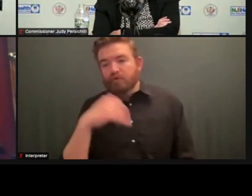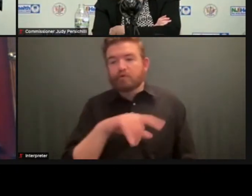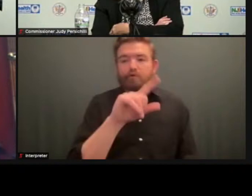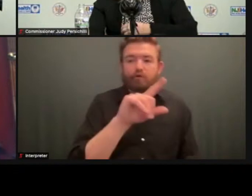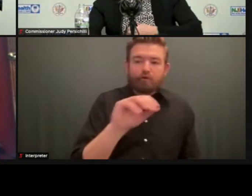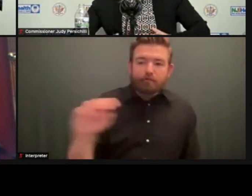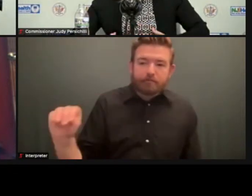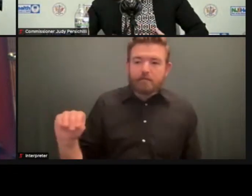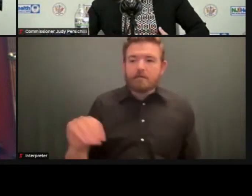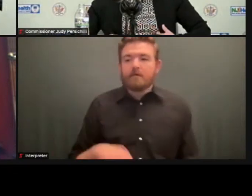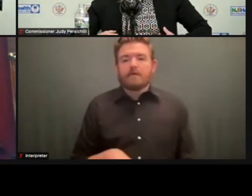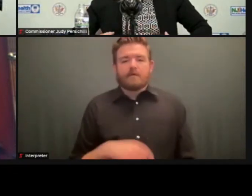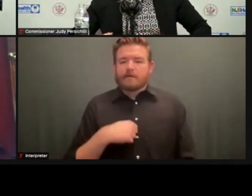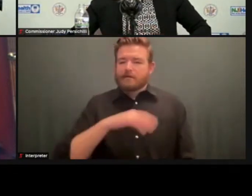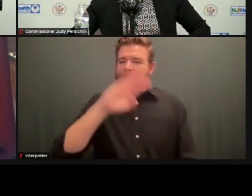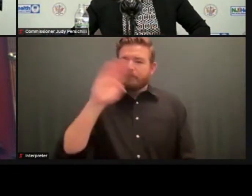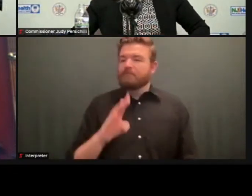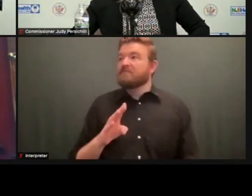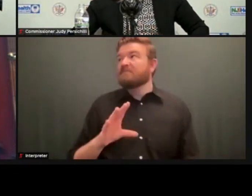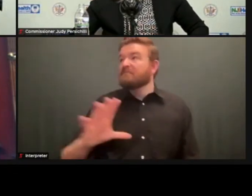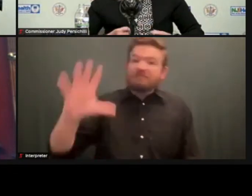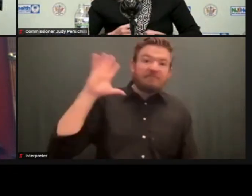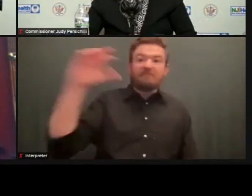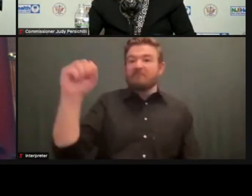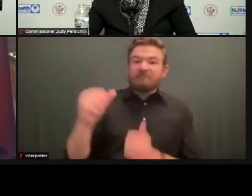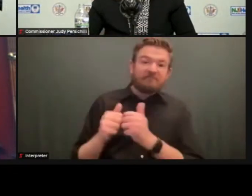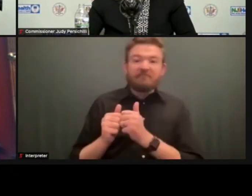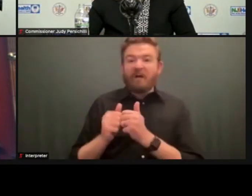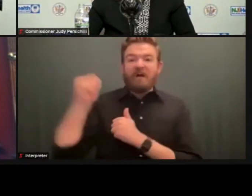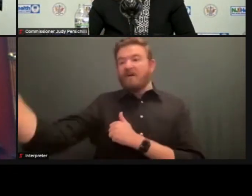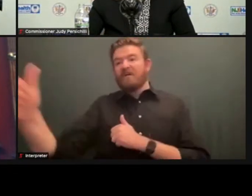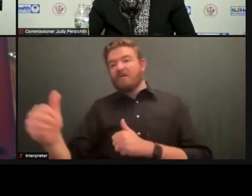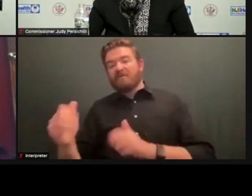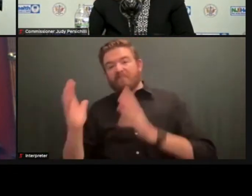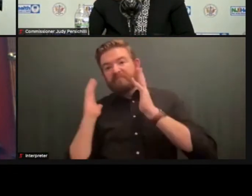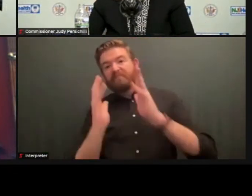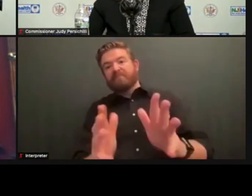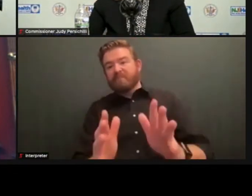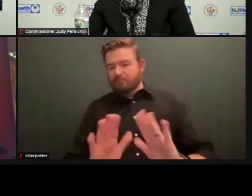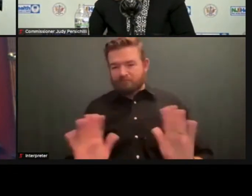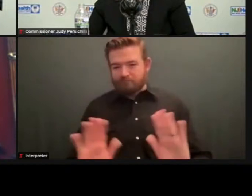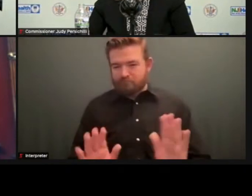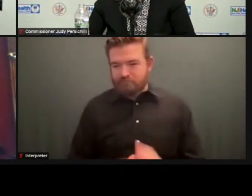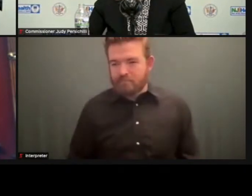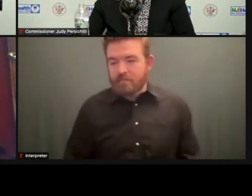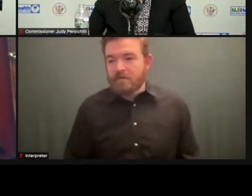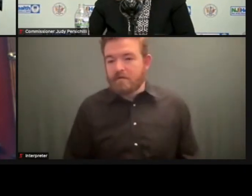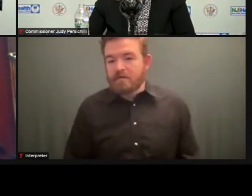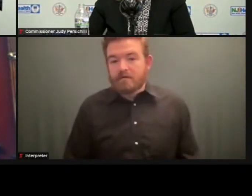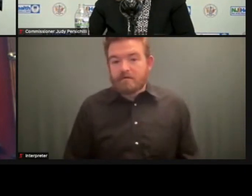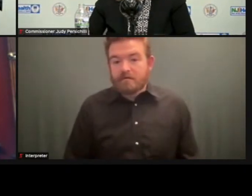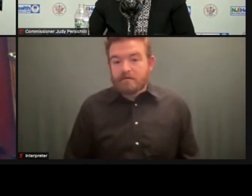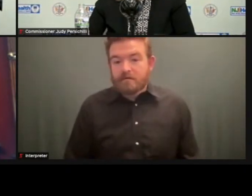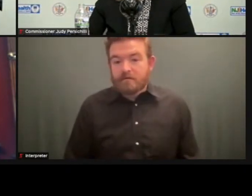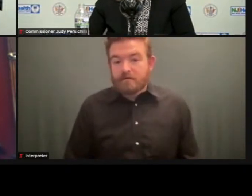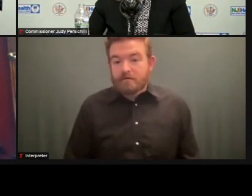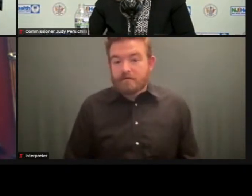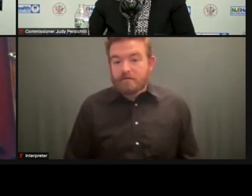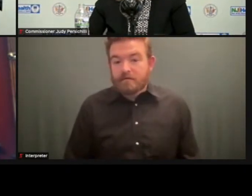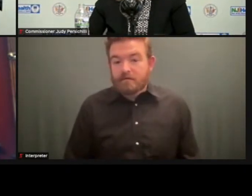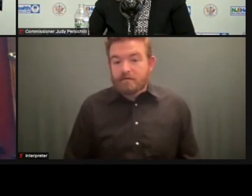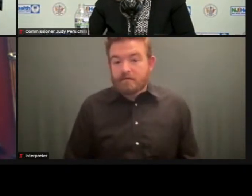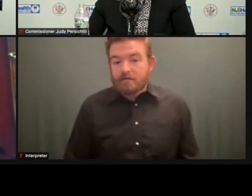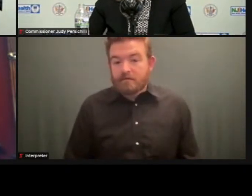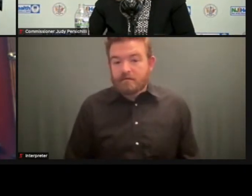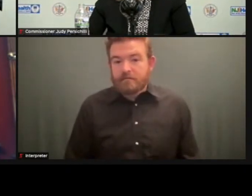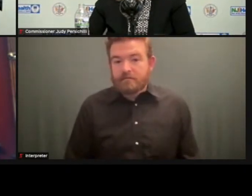from where we need to be. I promise you that. And by the way, I would say that to everybody. The reward for